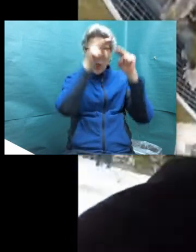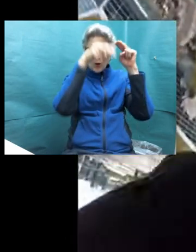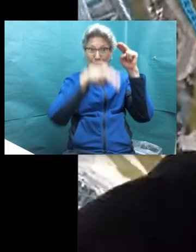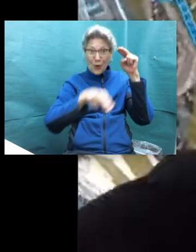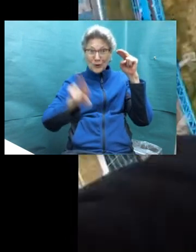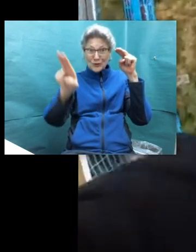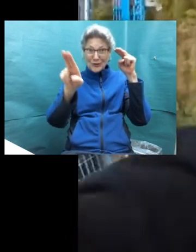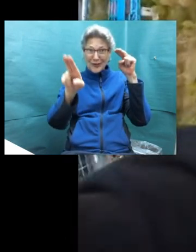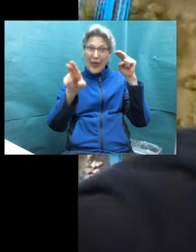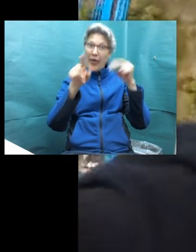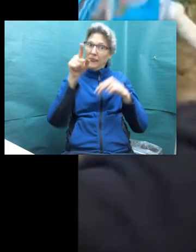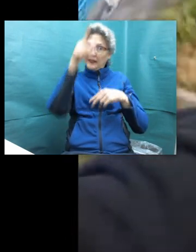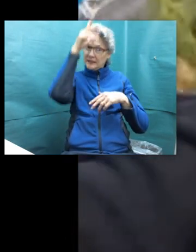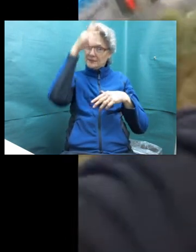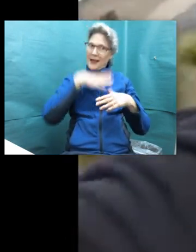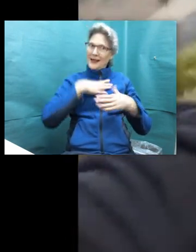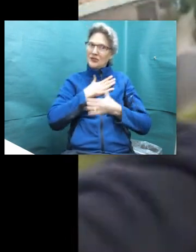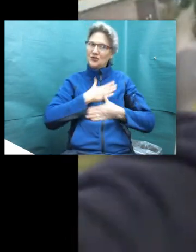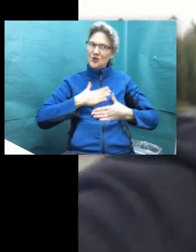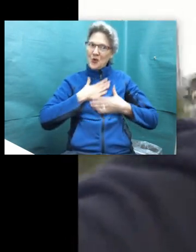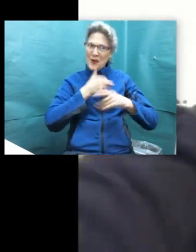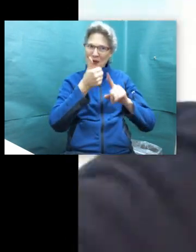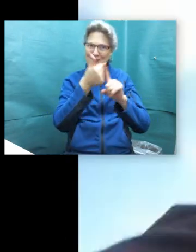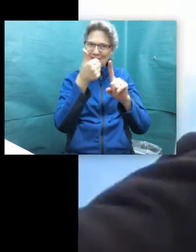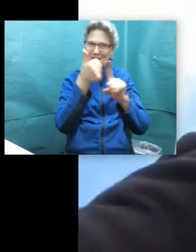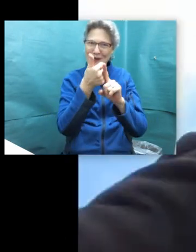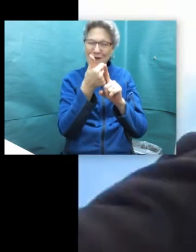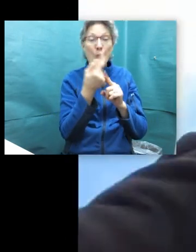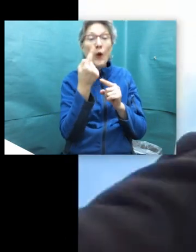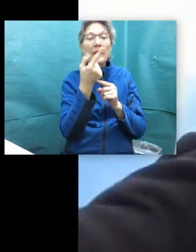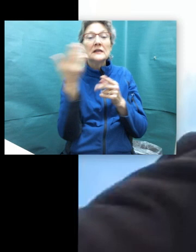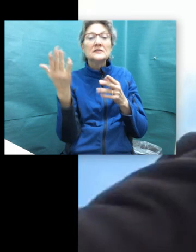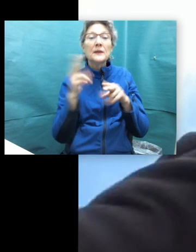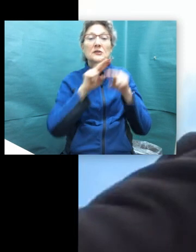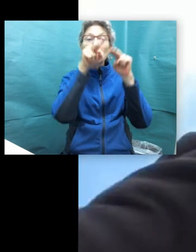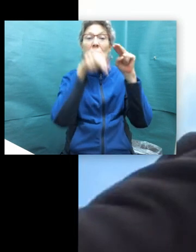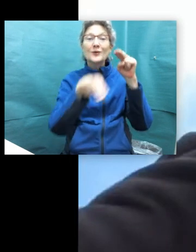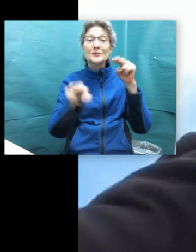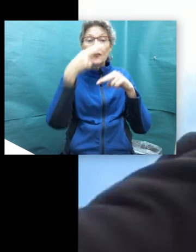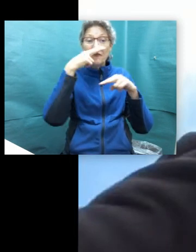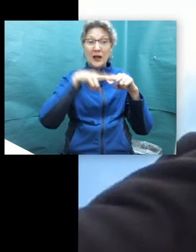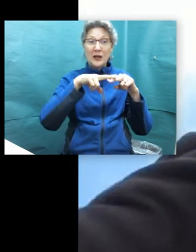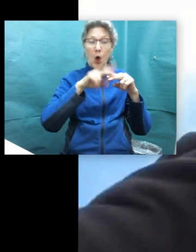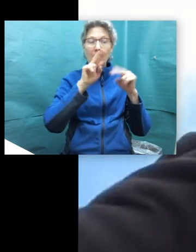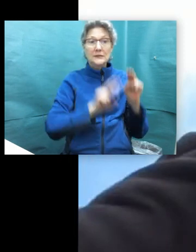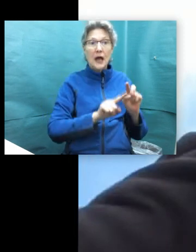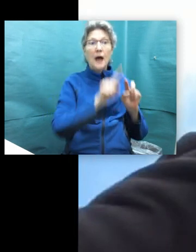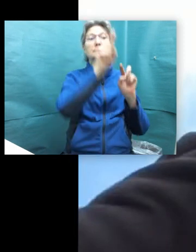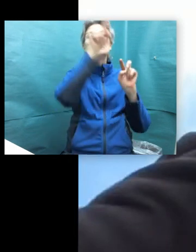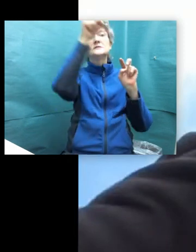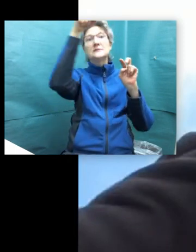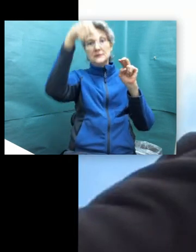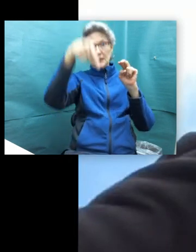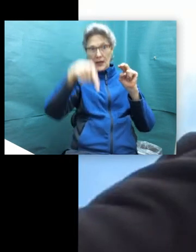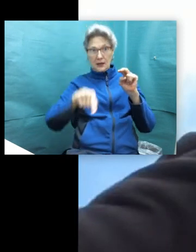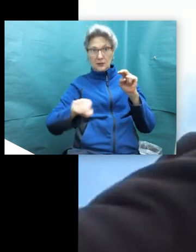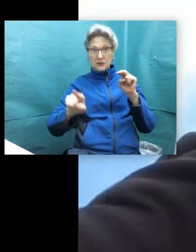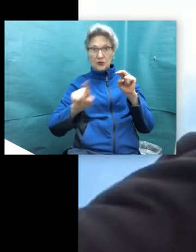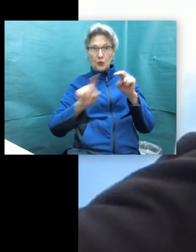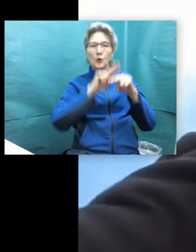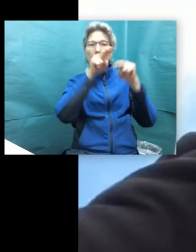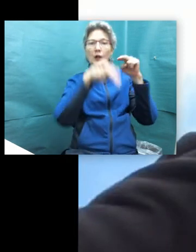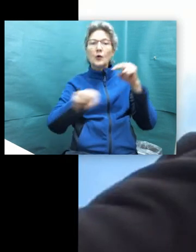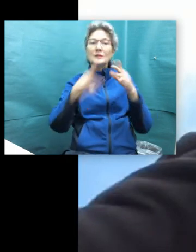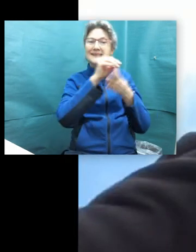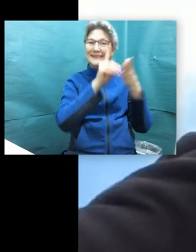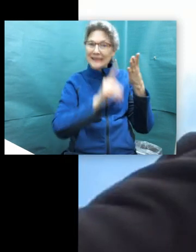This guy is having a lot of fun. Now, one of the things that makes roller coasters so fun are all these ups and downs. When roller coaster